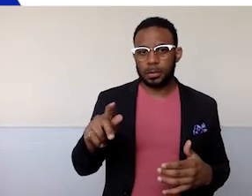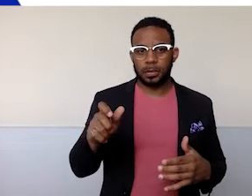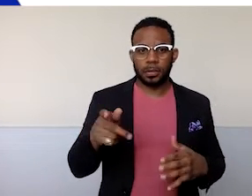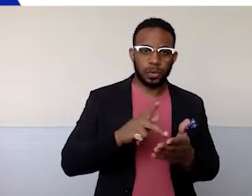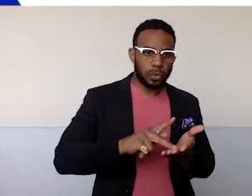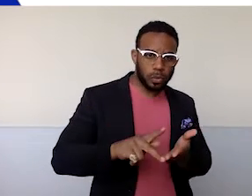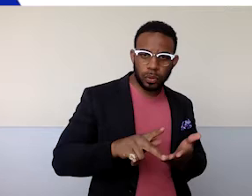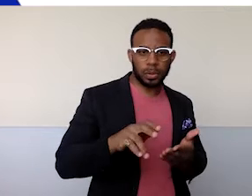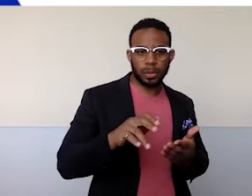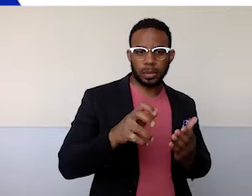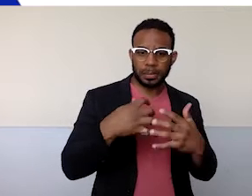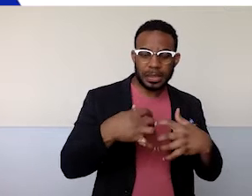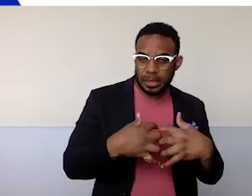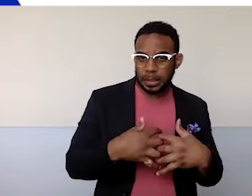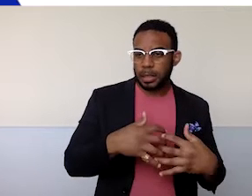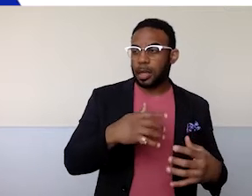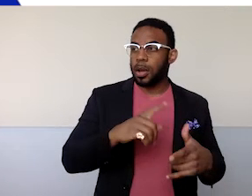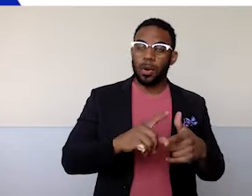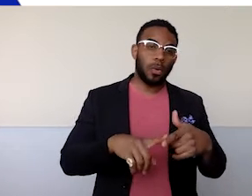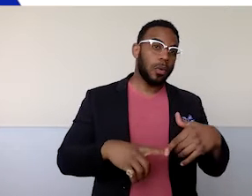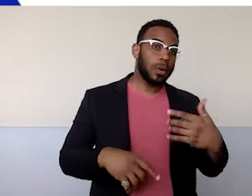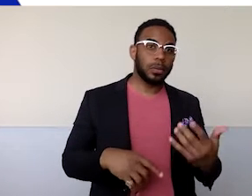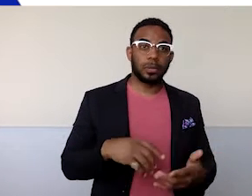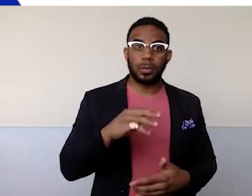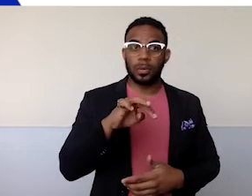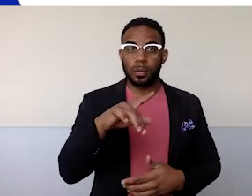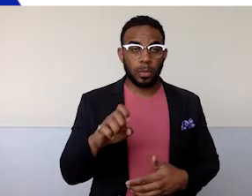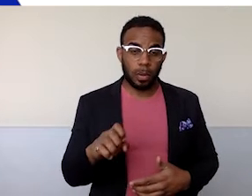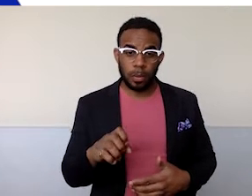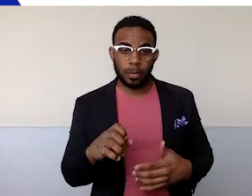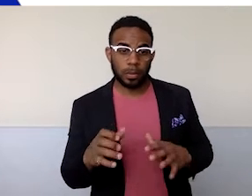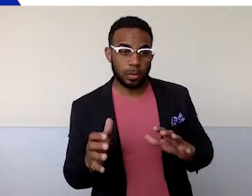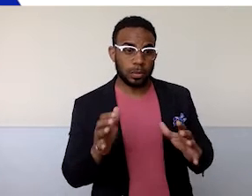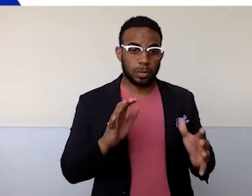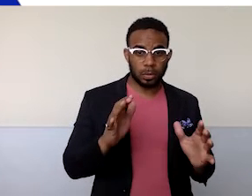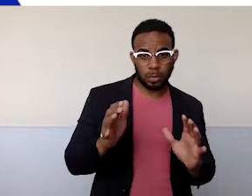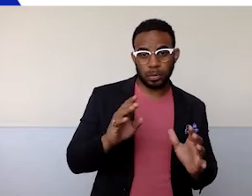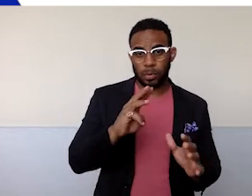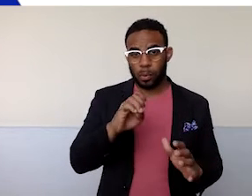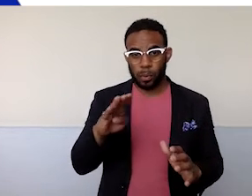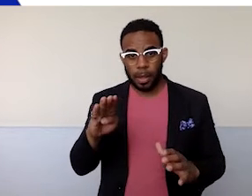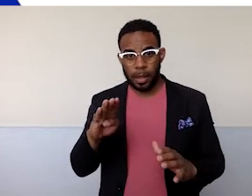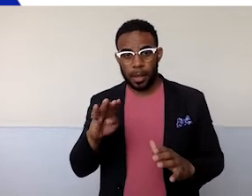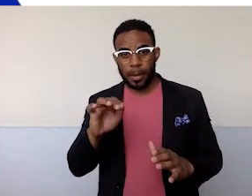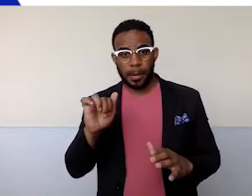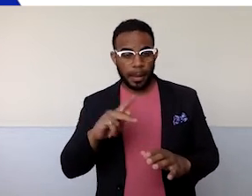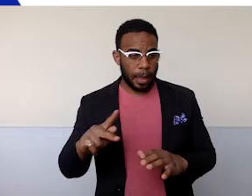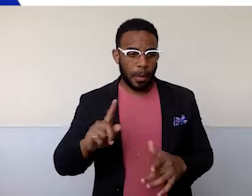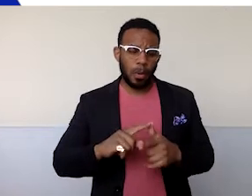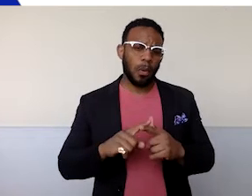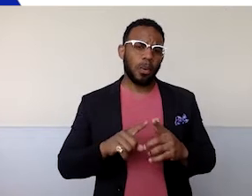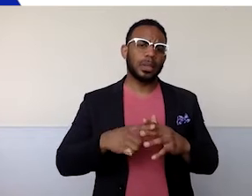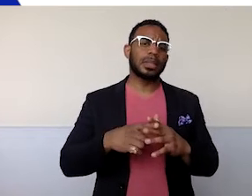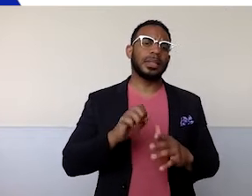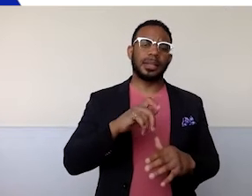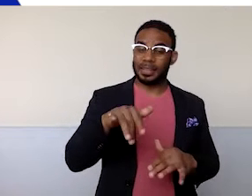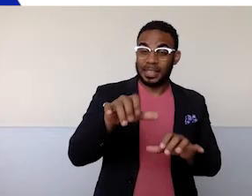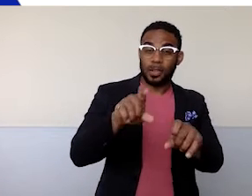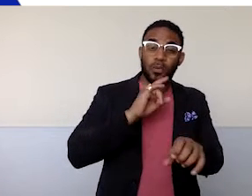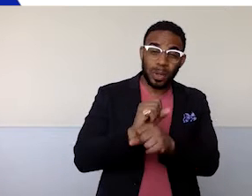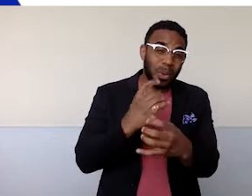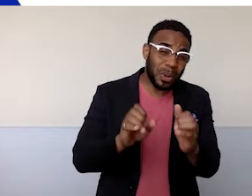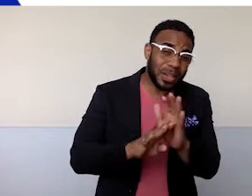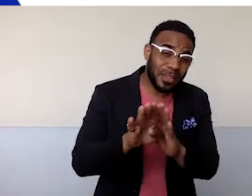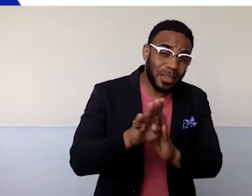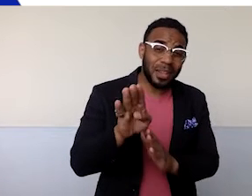POS machine, or a mobile web, a web application or a desktop application. Yeah, so you really want